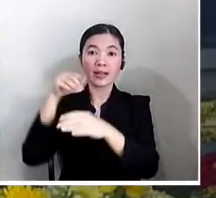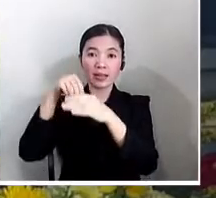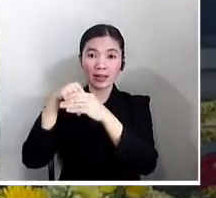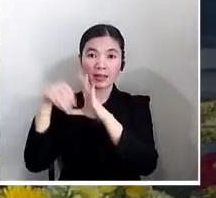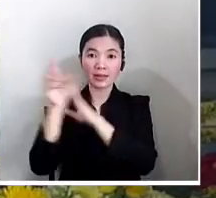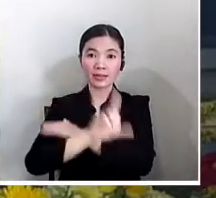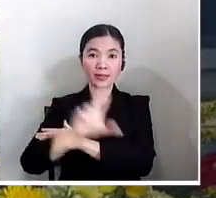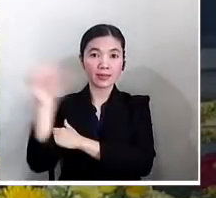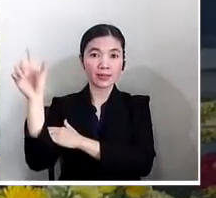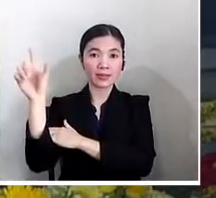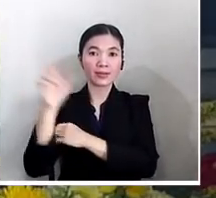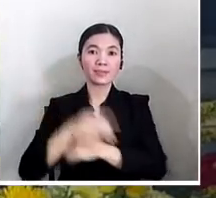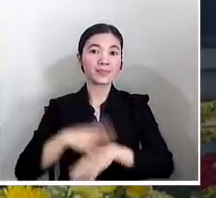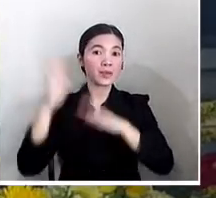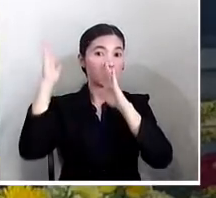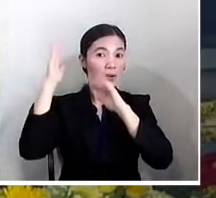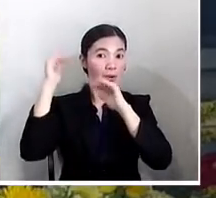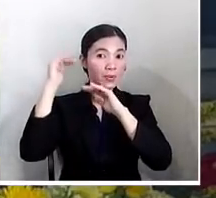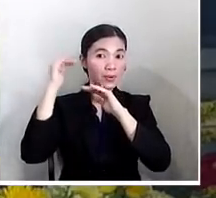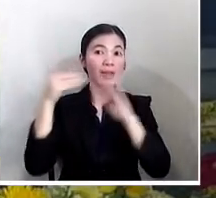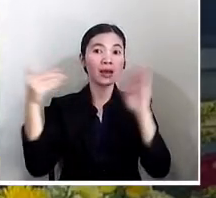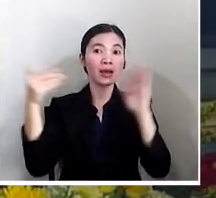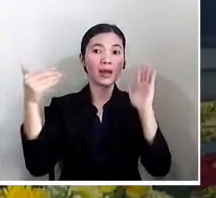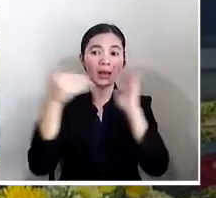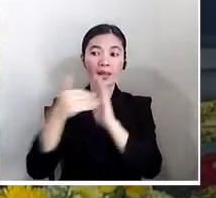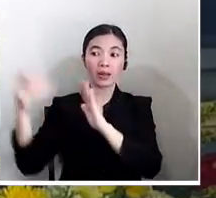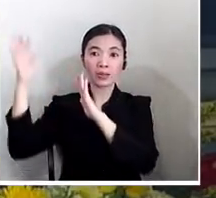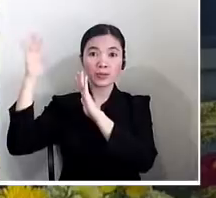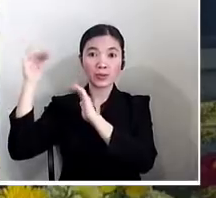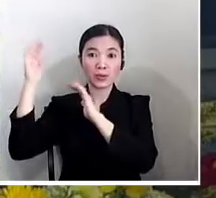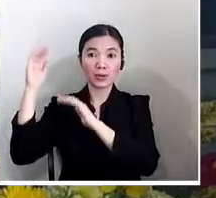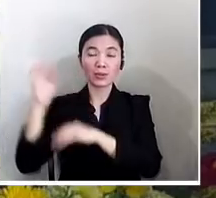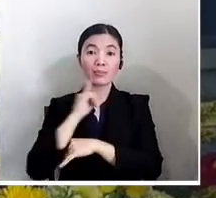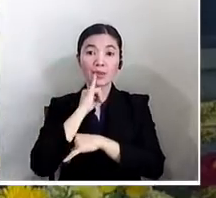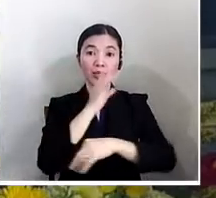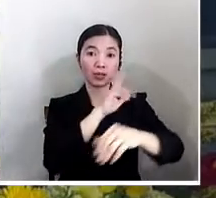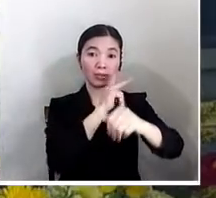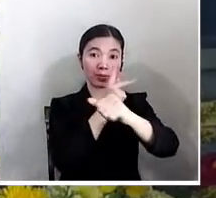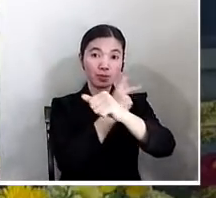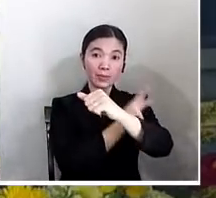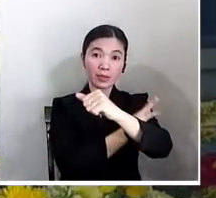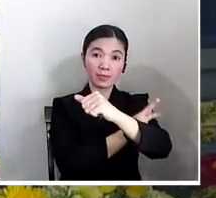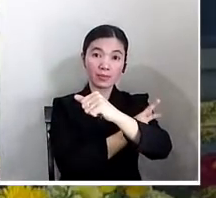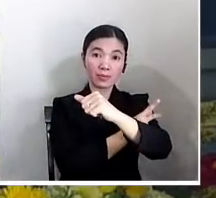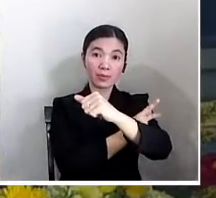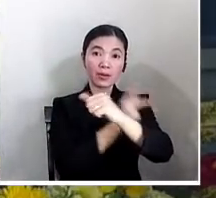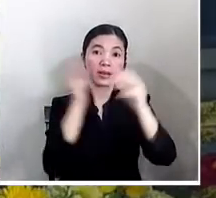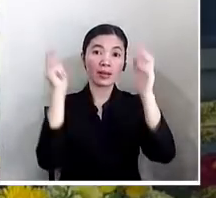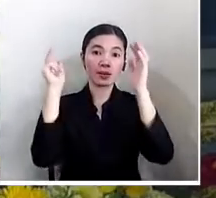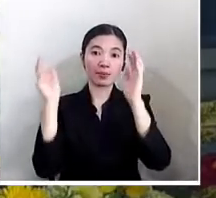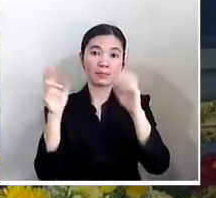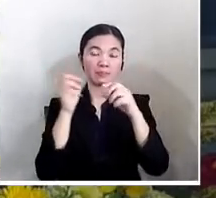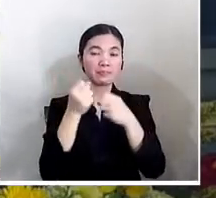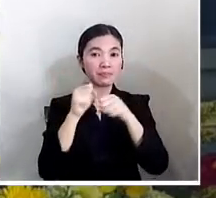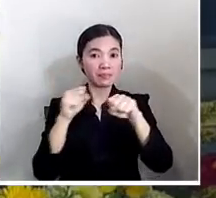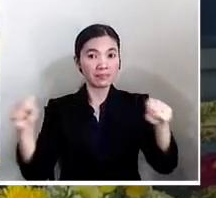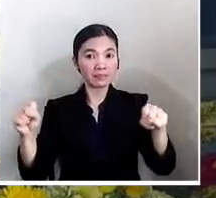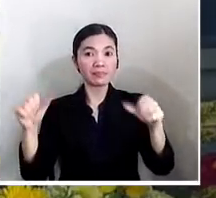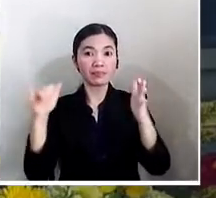Hoping against hope is a powerful phrase that we need